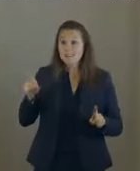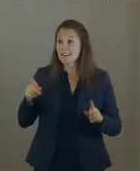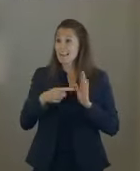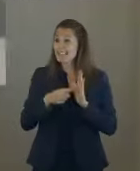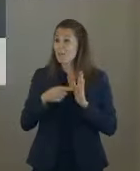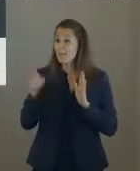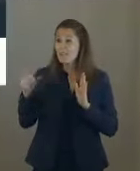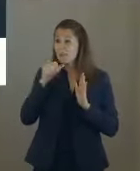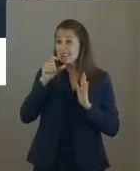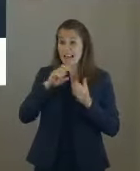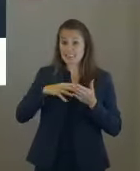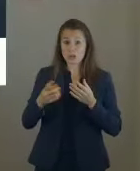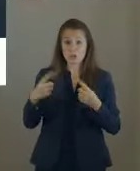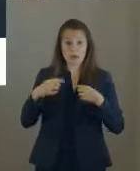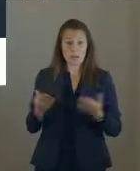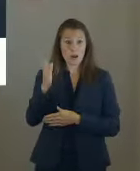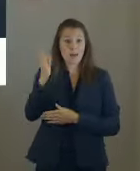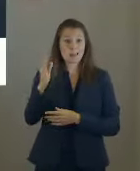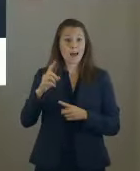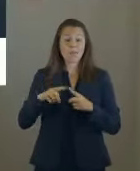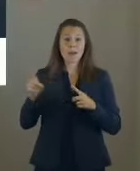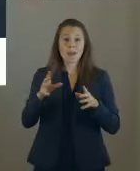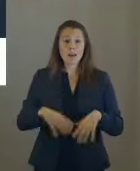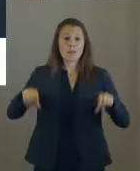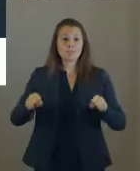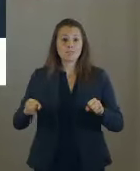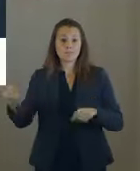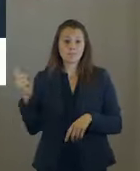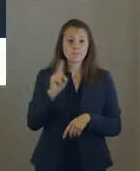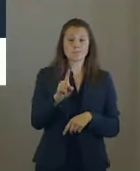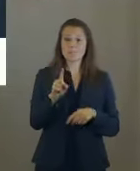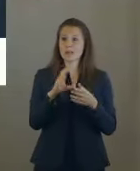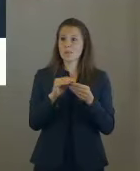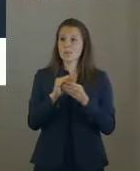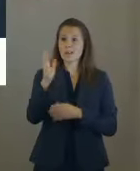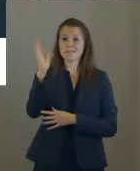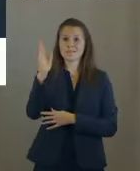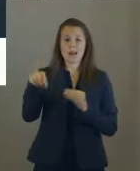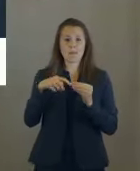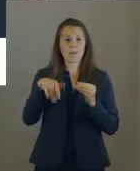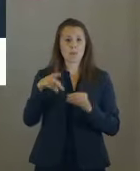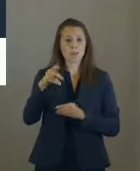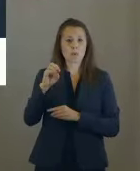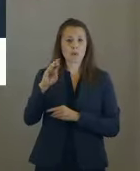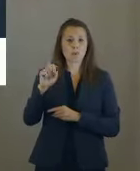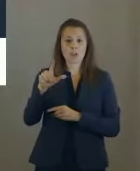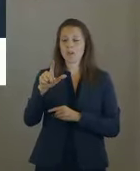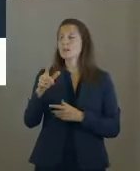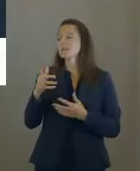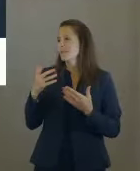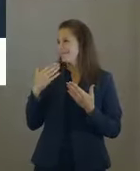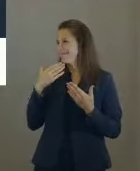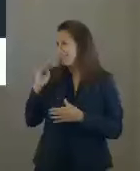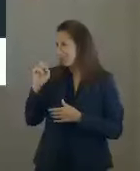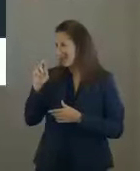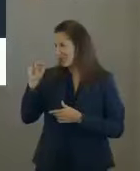scheduled to do this presentation, but he's able to step in and able to present to you on this portal. So I want to give